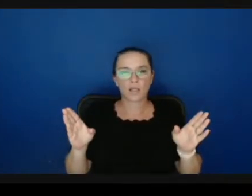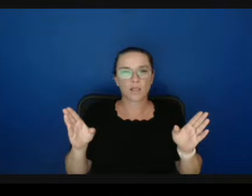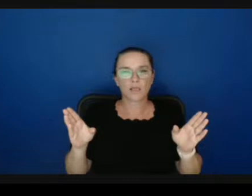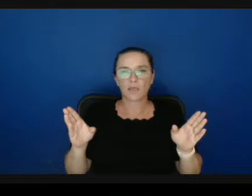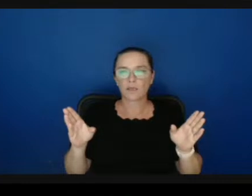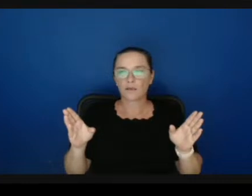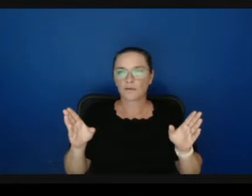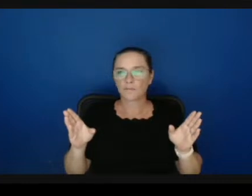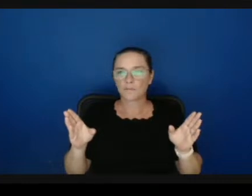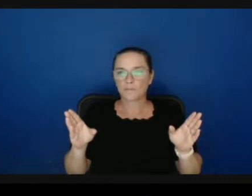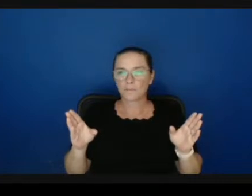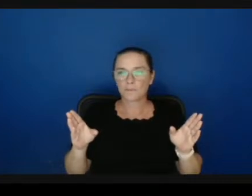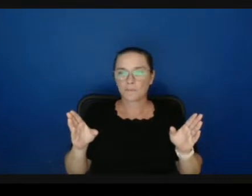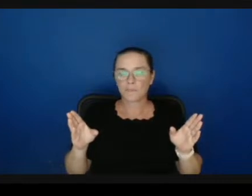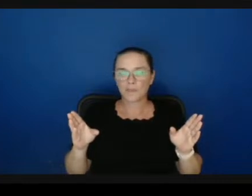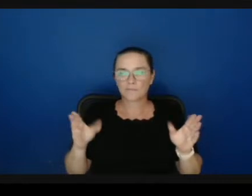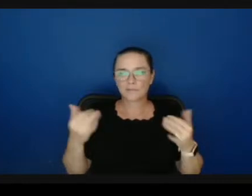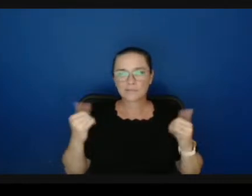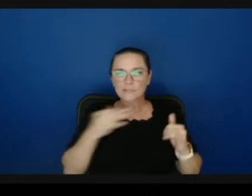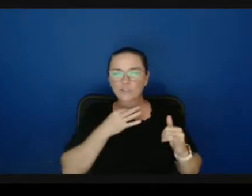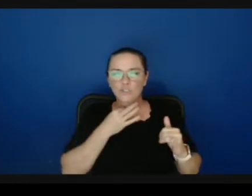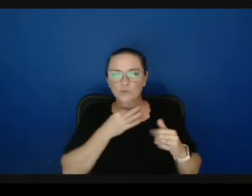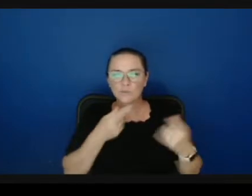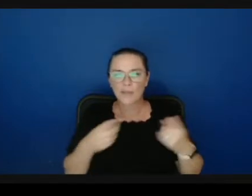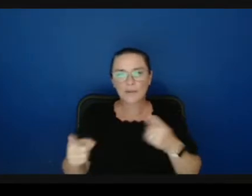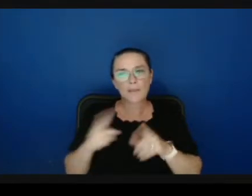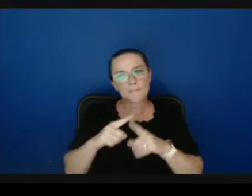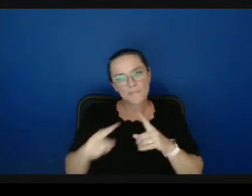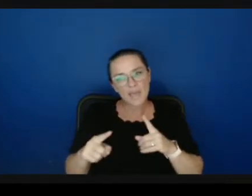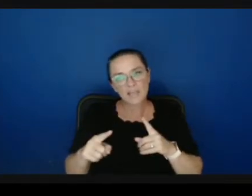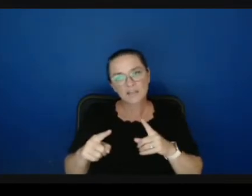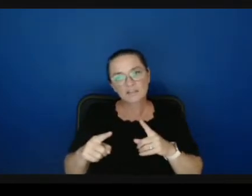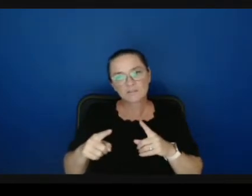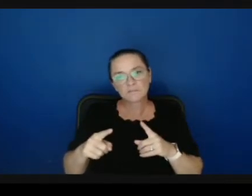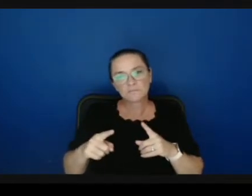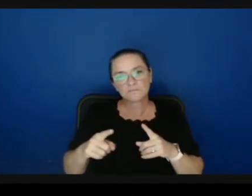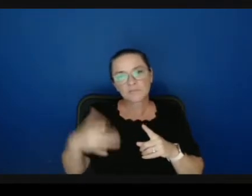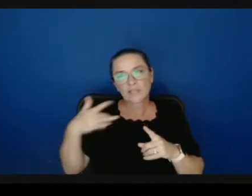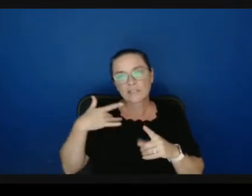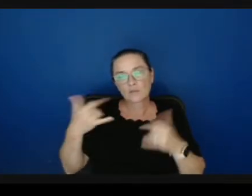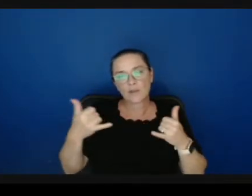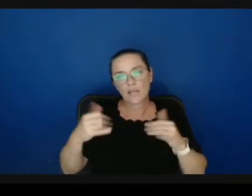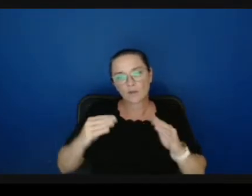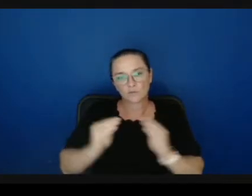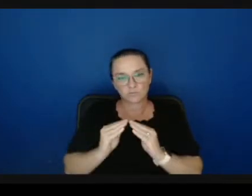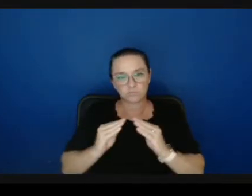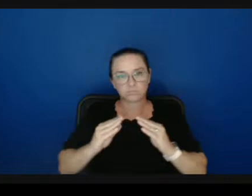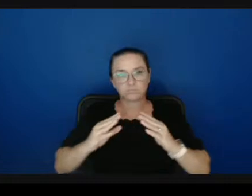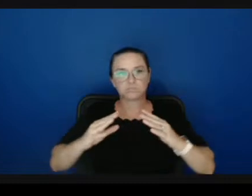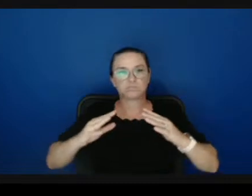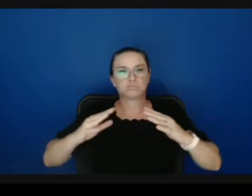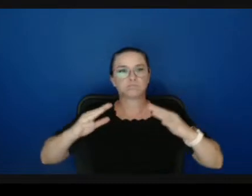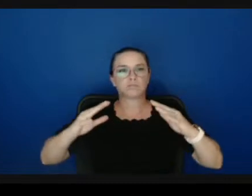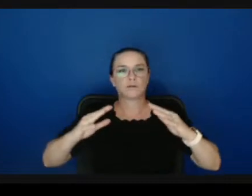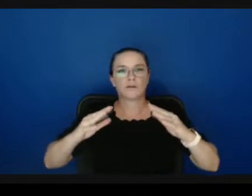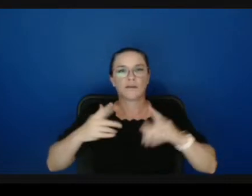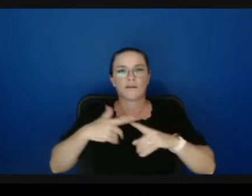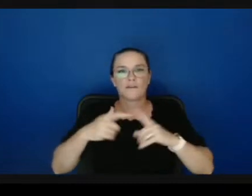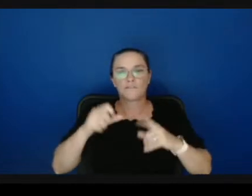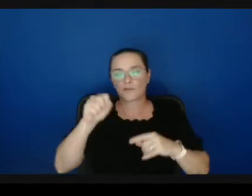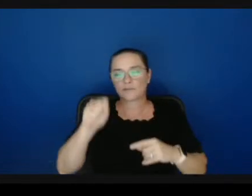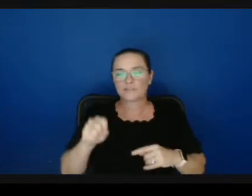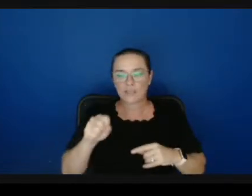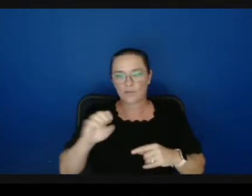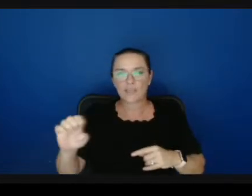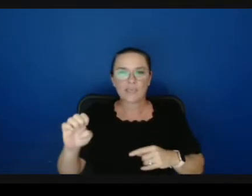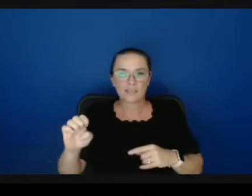about it, but you can see the overall trend is unquestionably a lot of inflation coming from southeast of